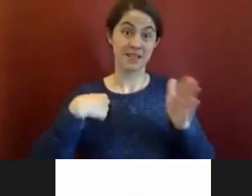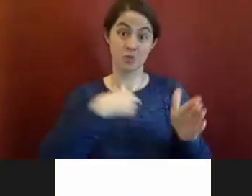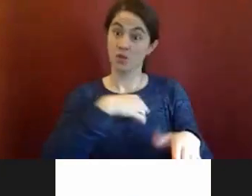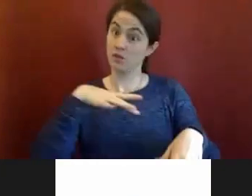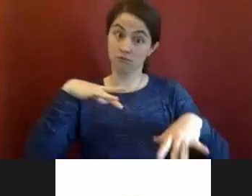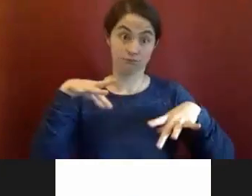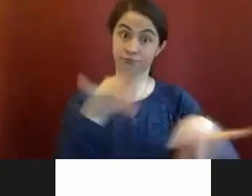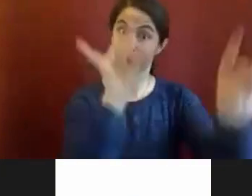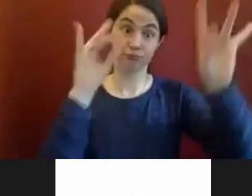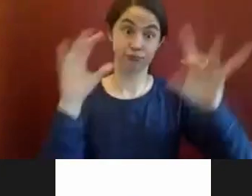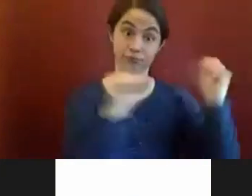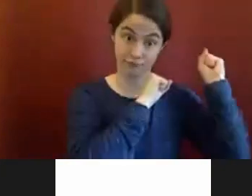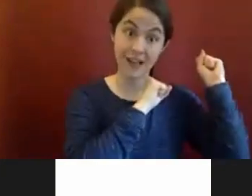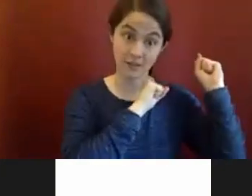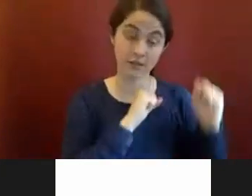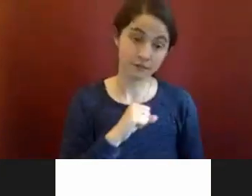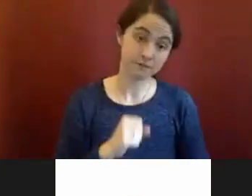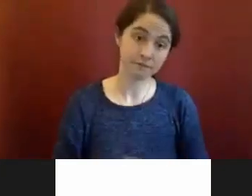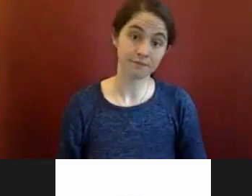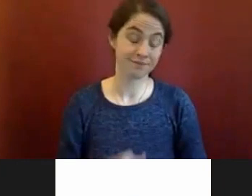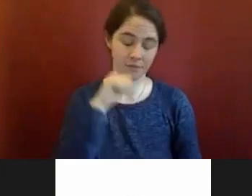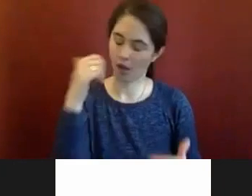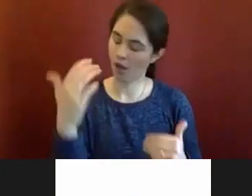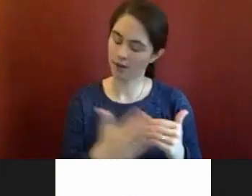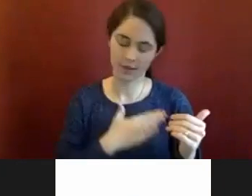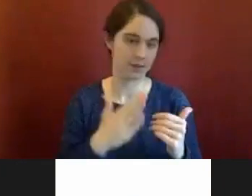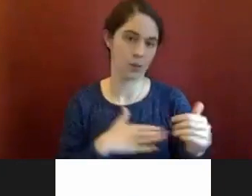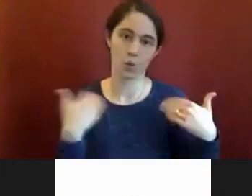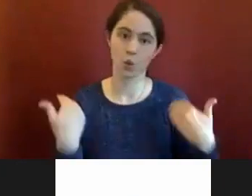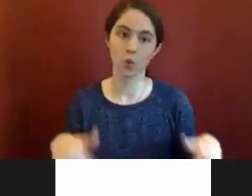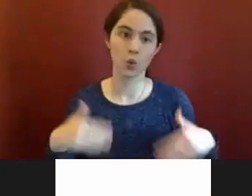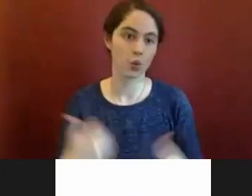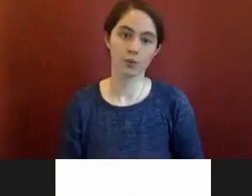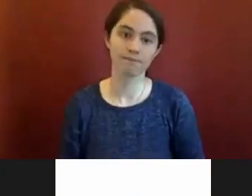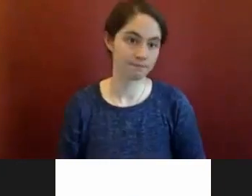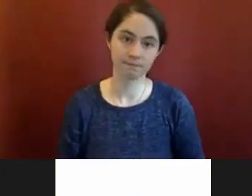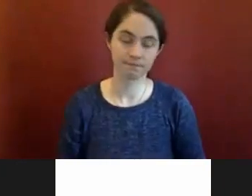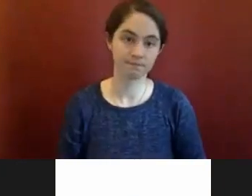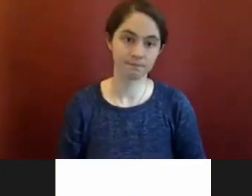And yeah, it was not easy. And